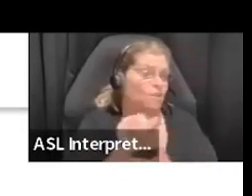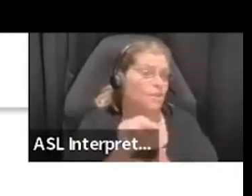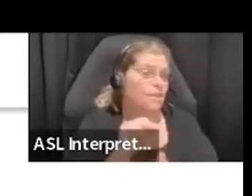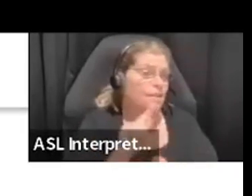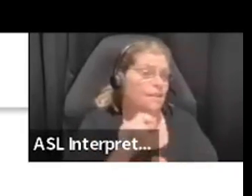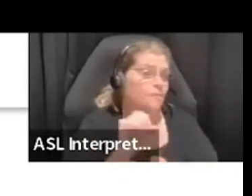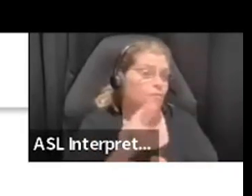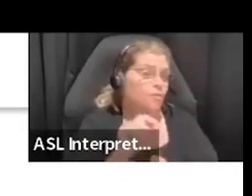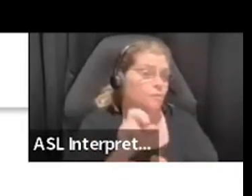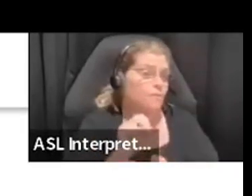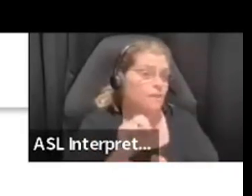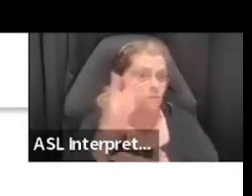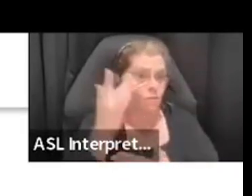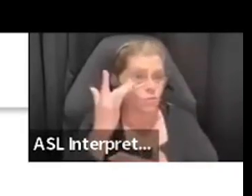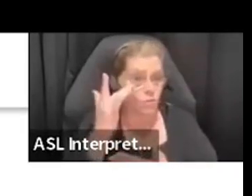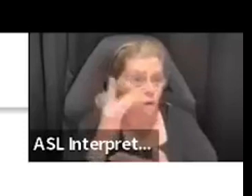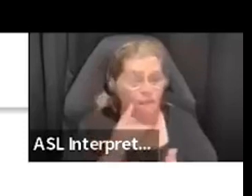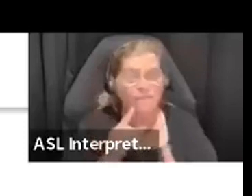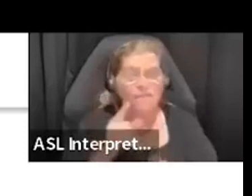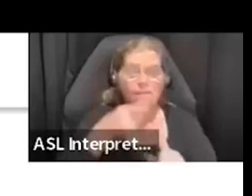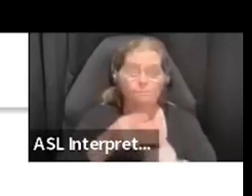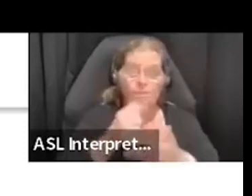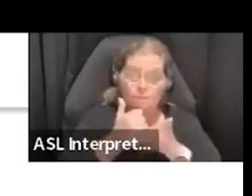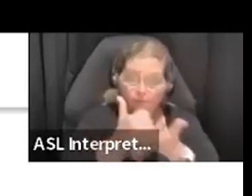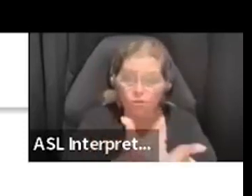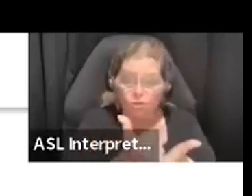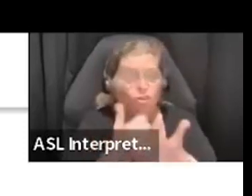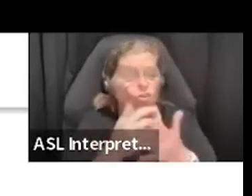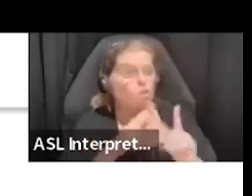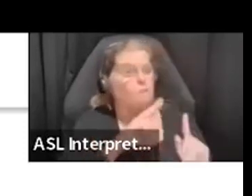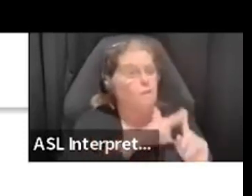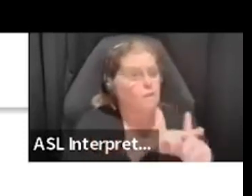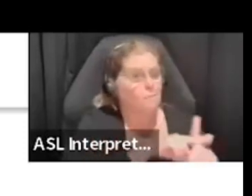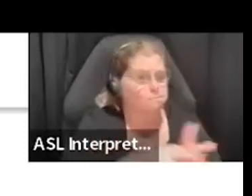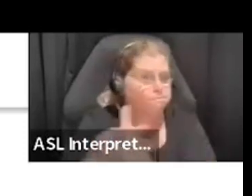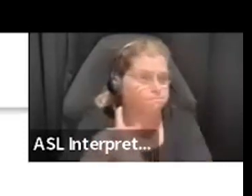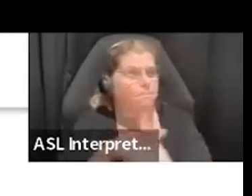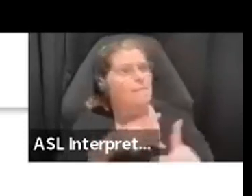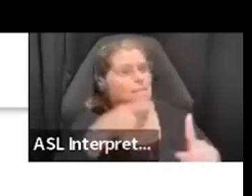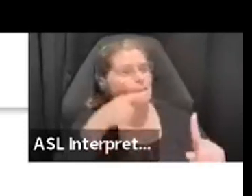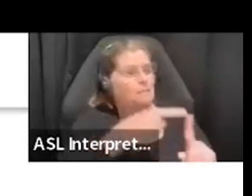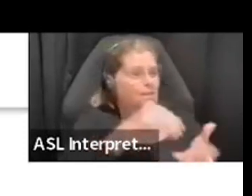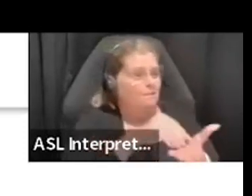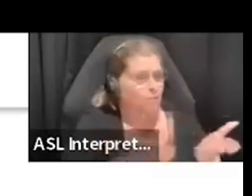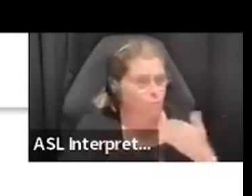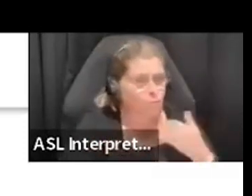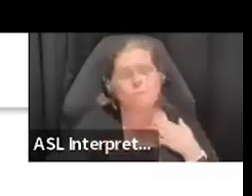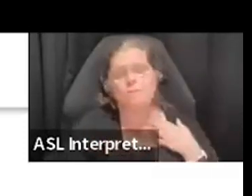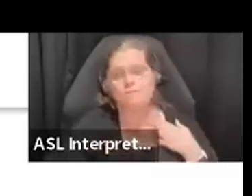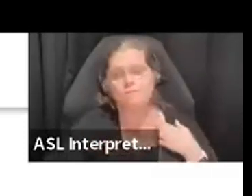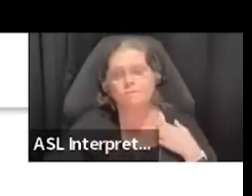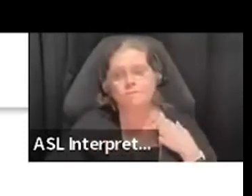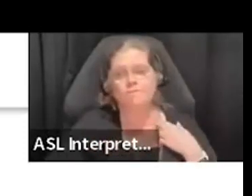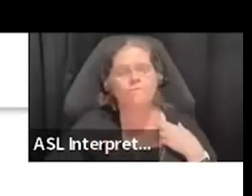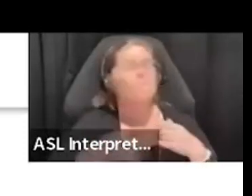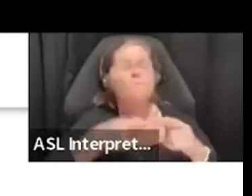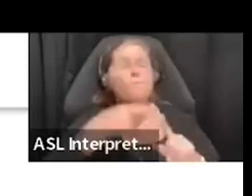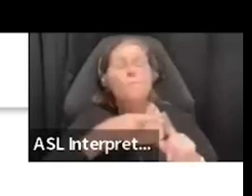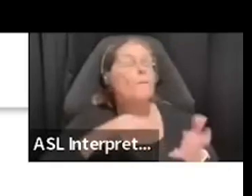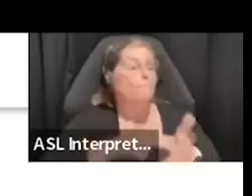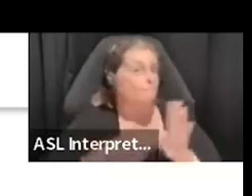specific interventions should be assigned to various learning profiles. So what am I saying with that is